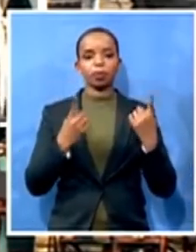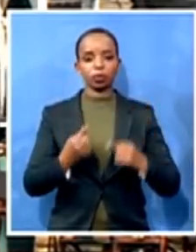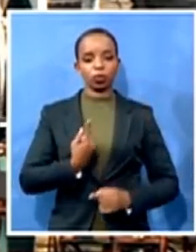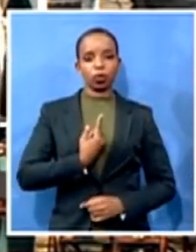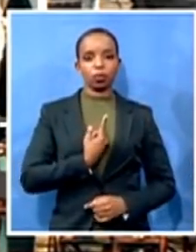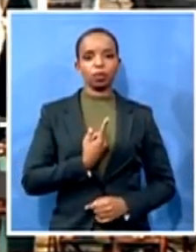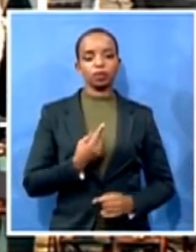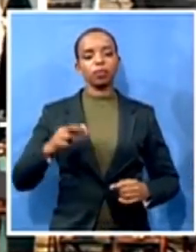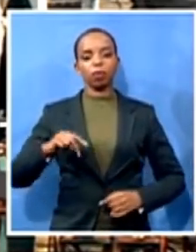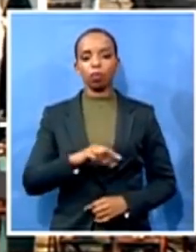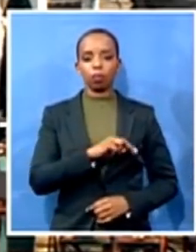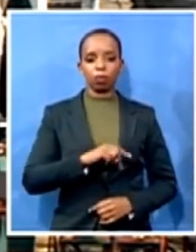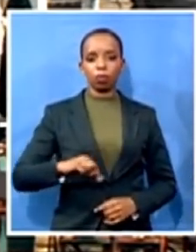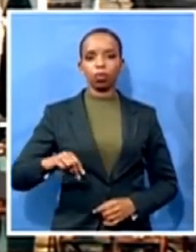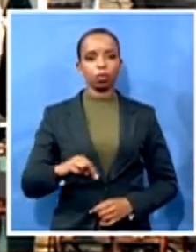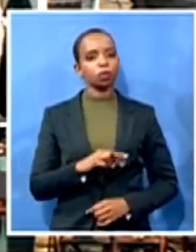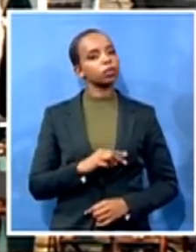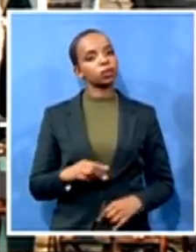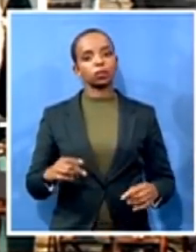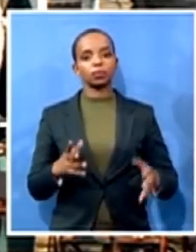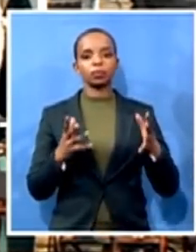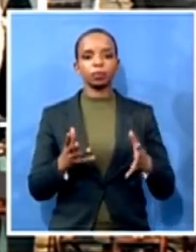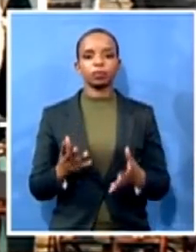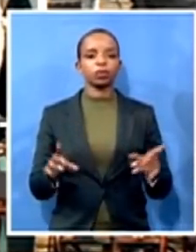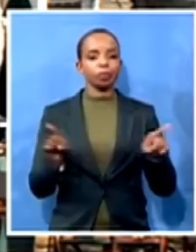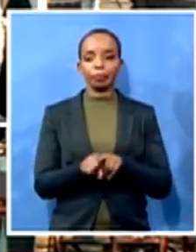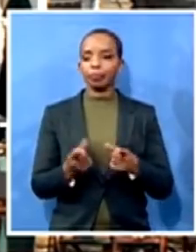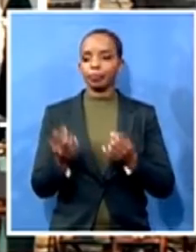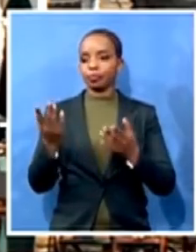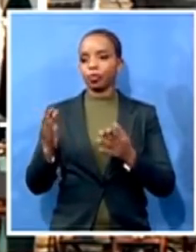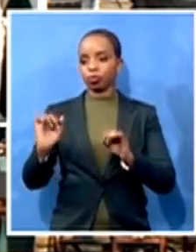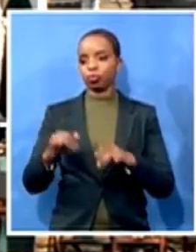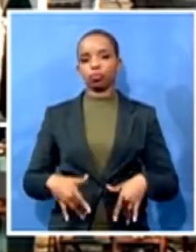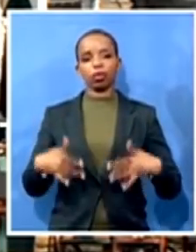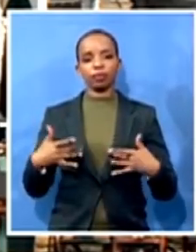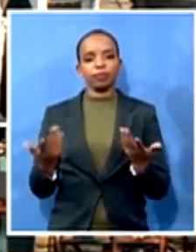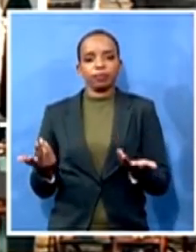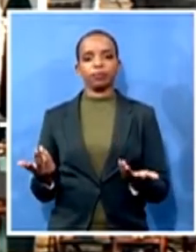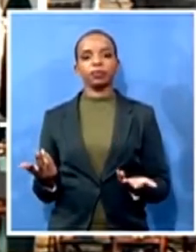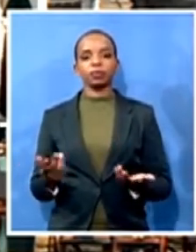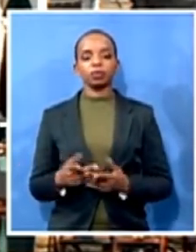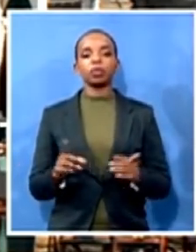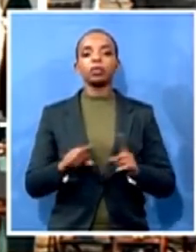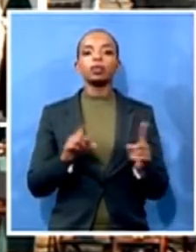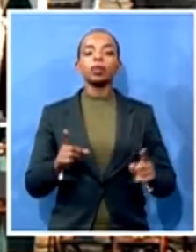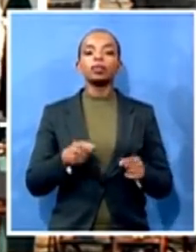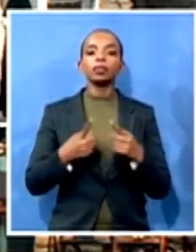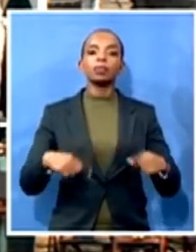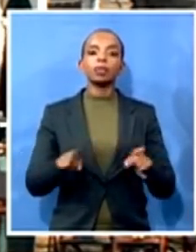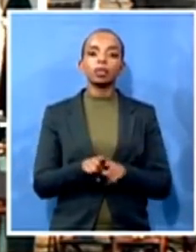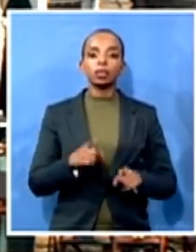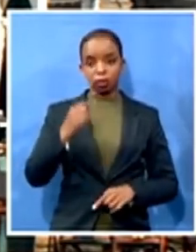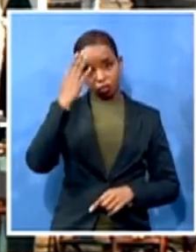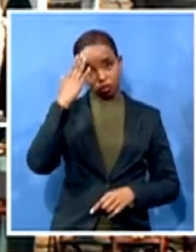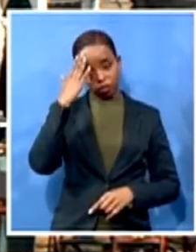that. And the nurses also helps for you to mobilize and be able to get going. You know, but there's no like